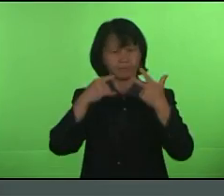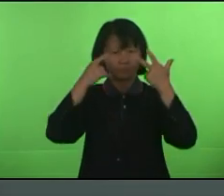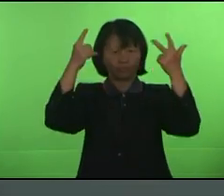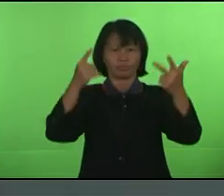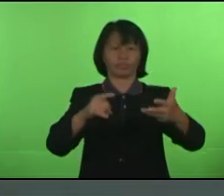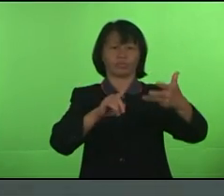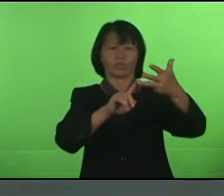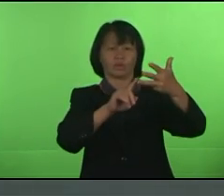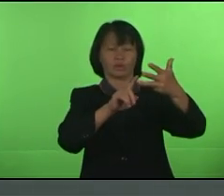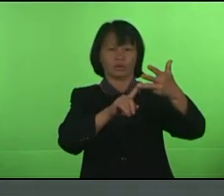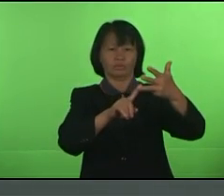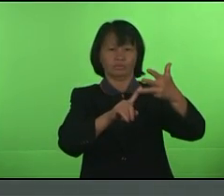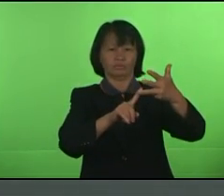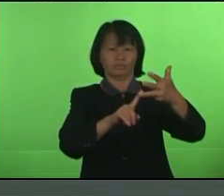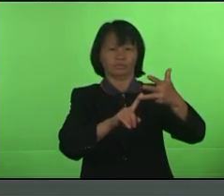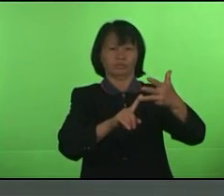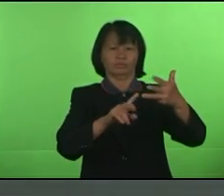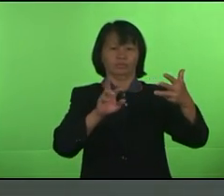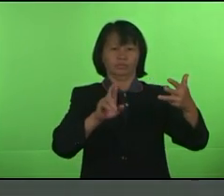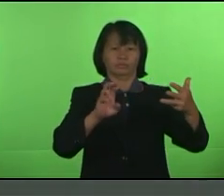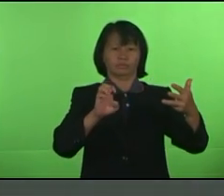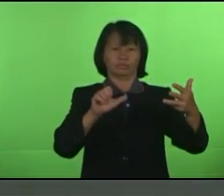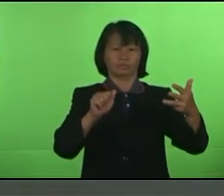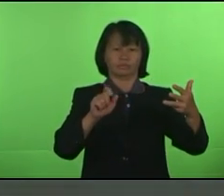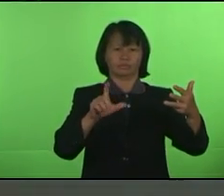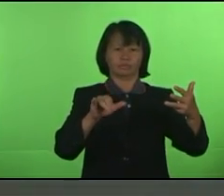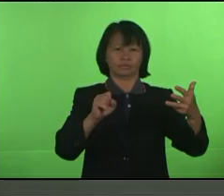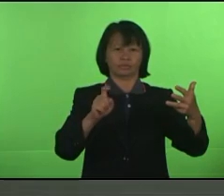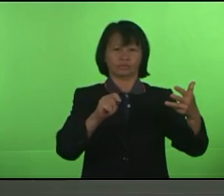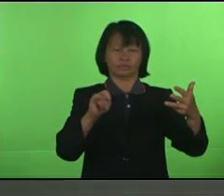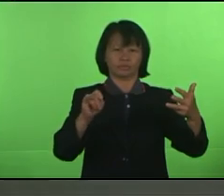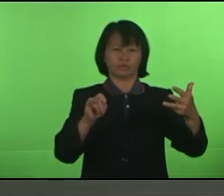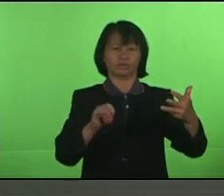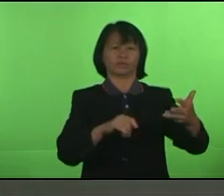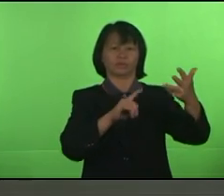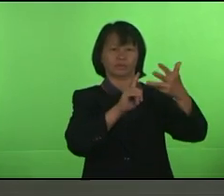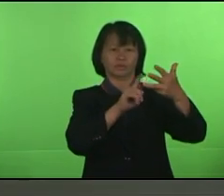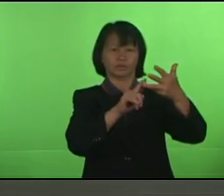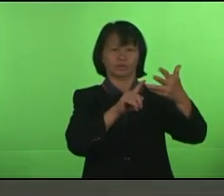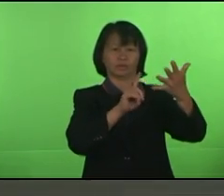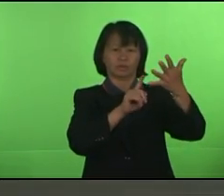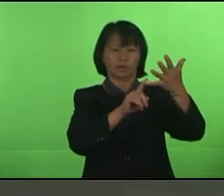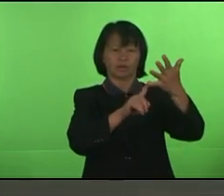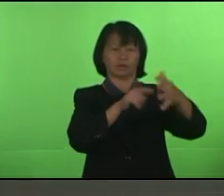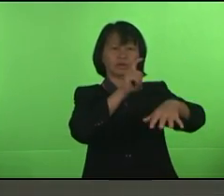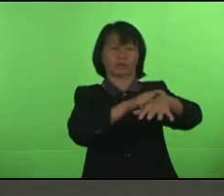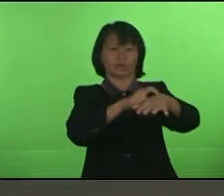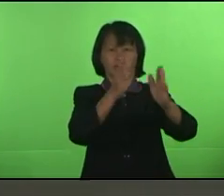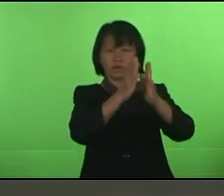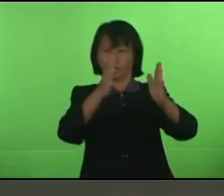And then it is supposed to be practical, realistic and time-bound. Ada jangka masa yang